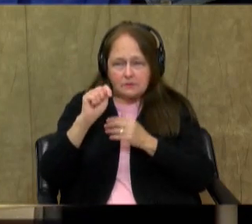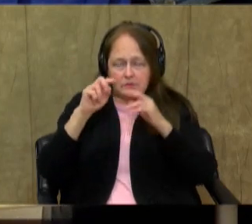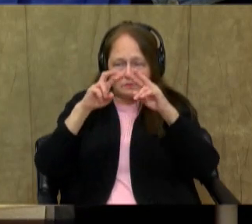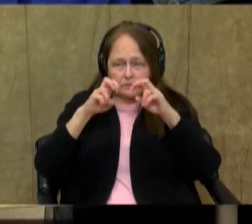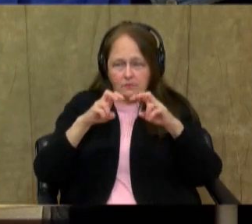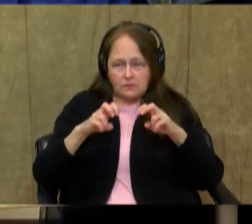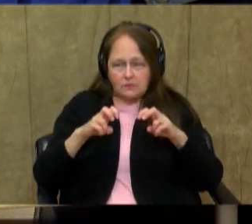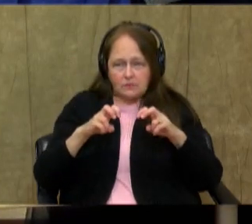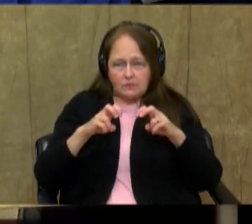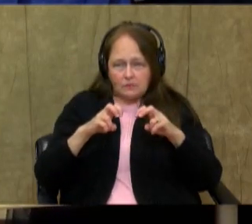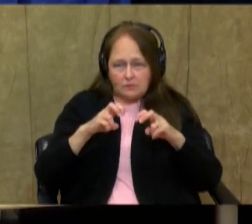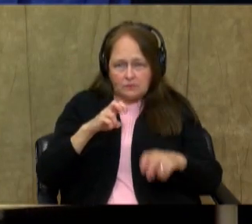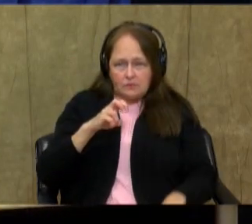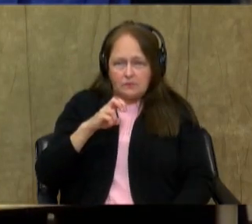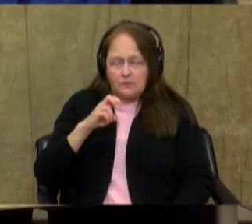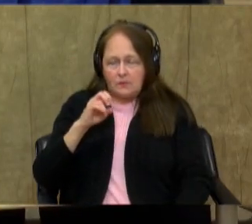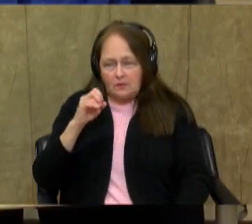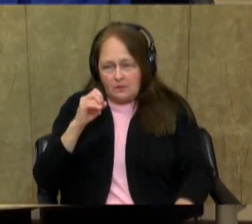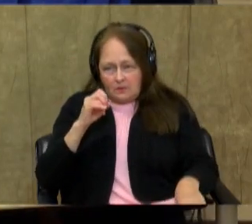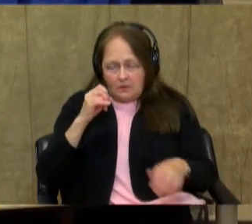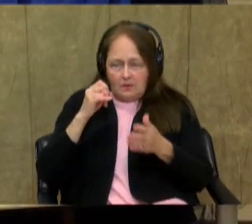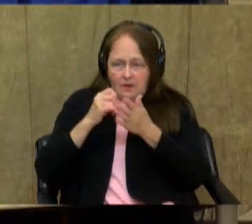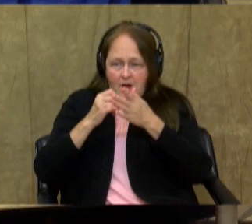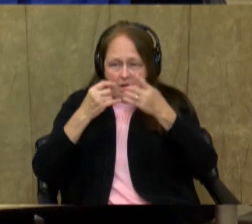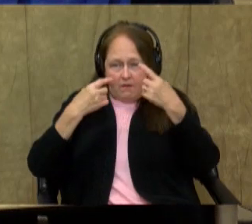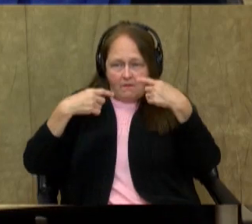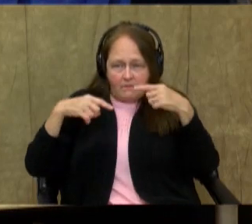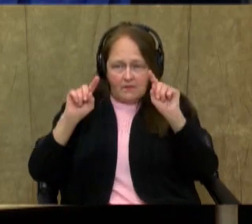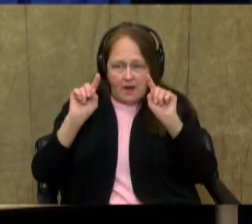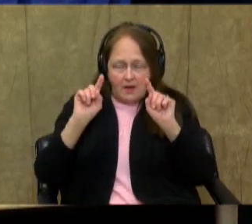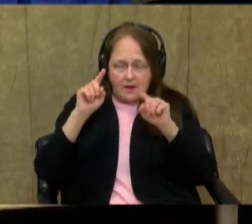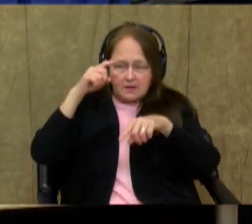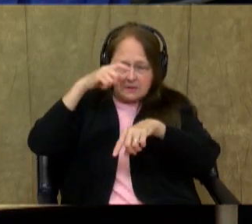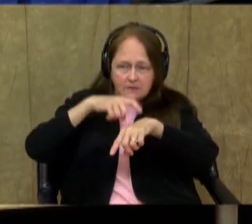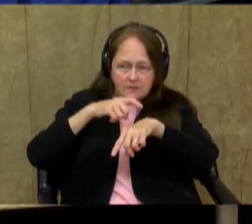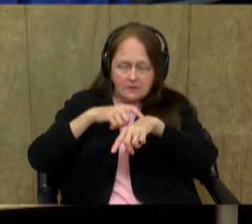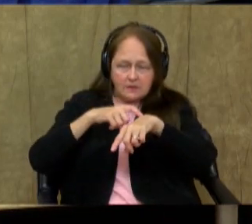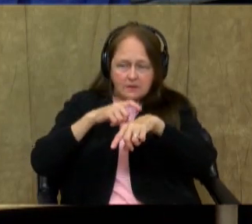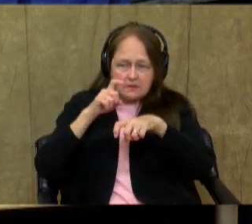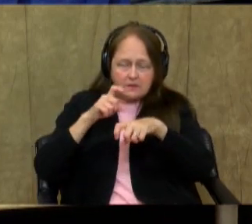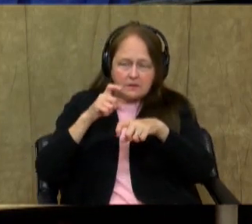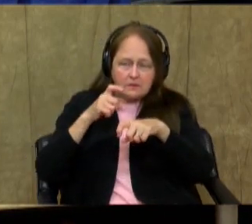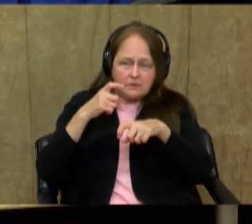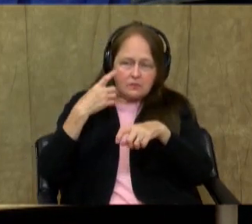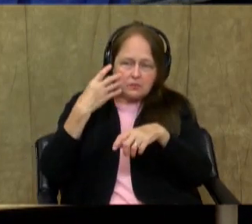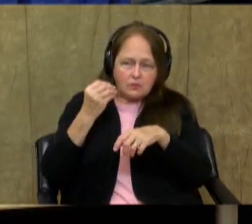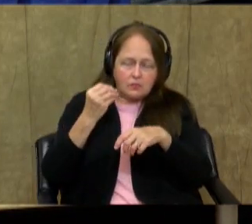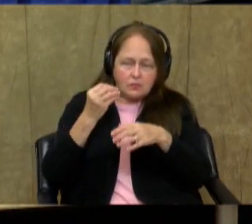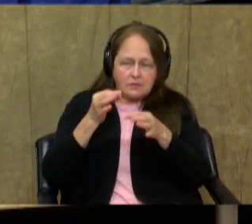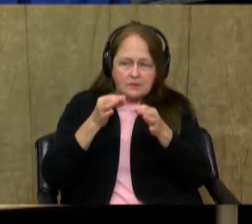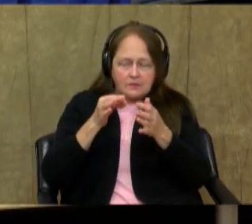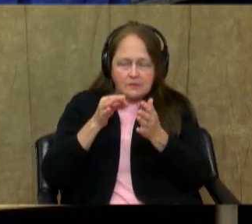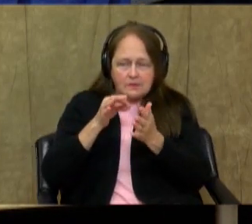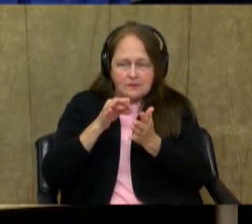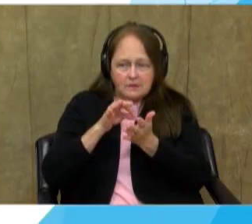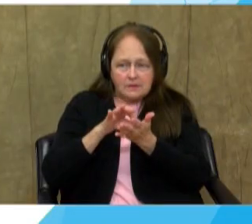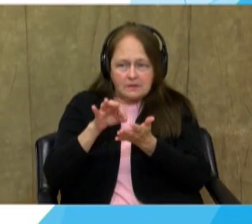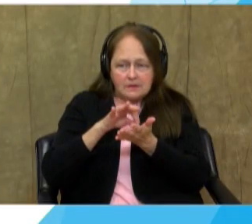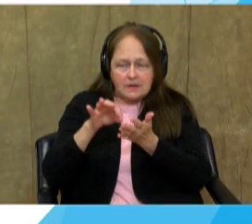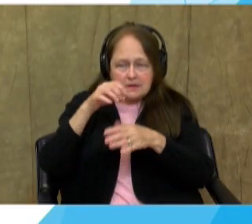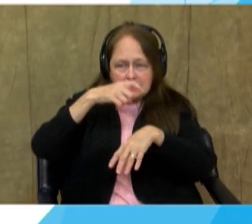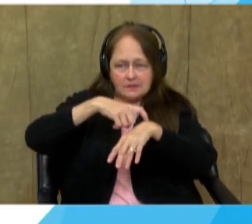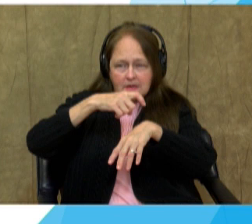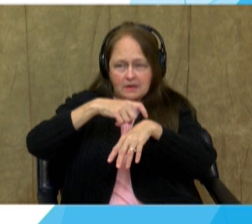down. It was finally time. Keisha had been counting down the days until her